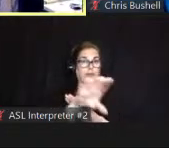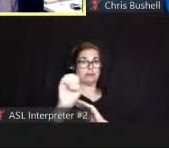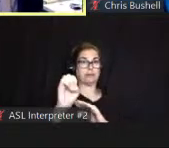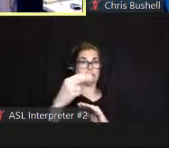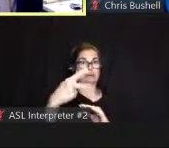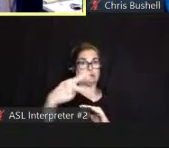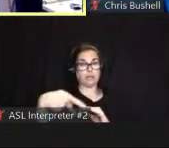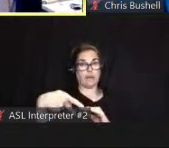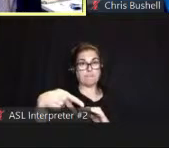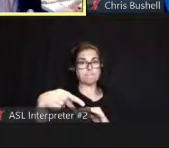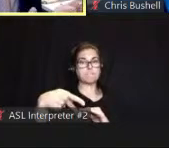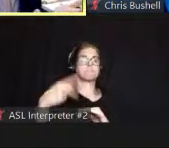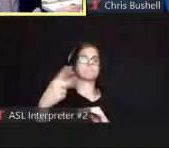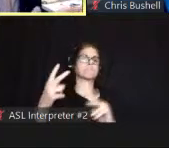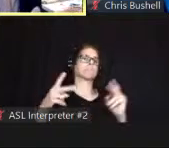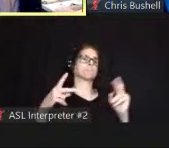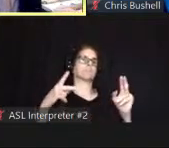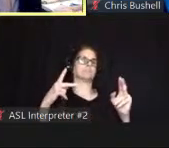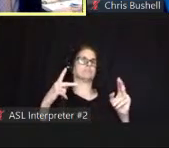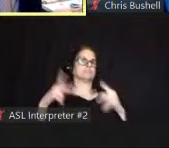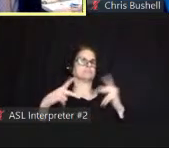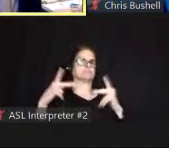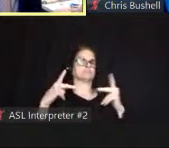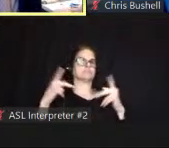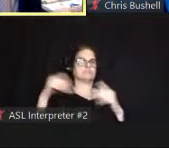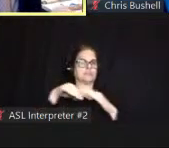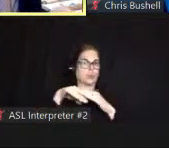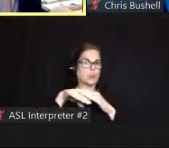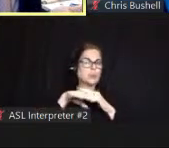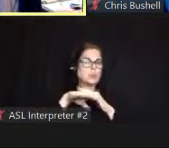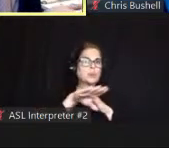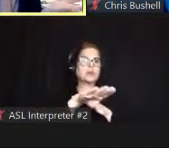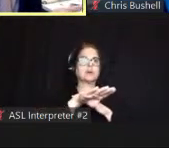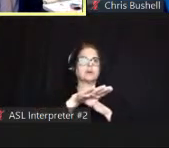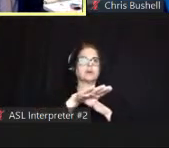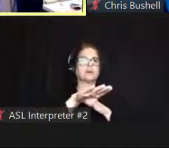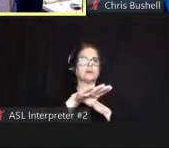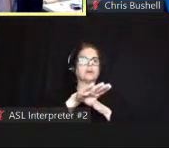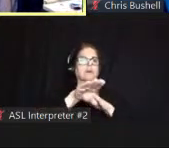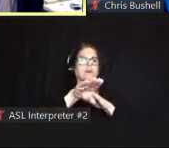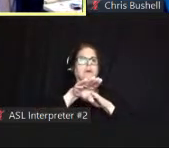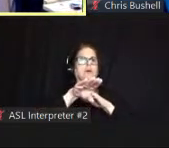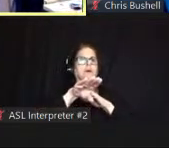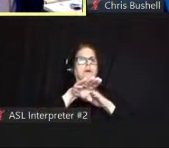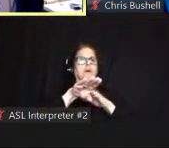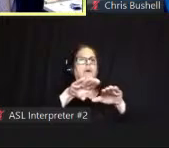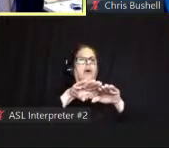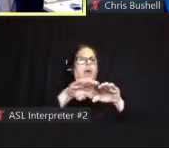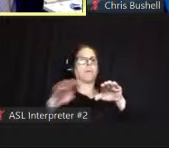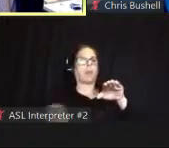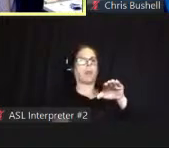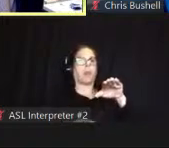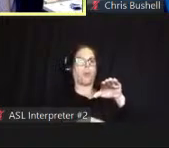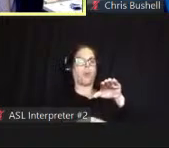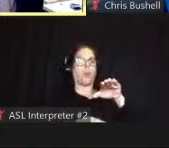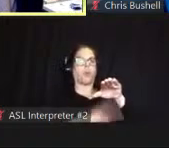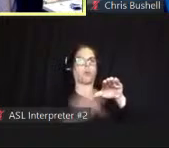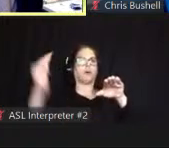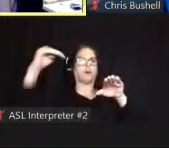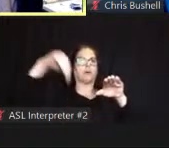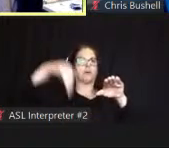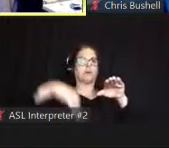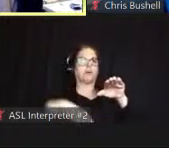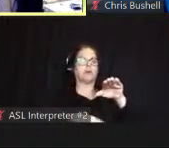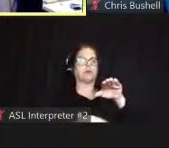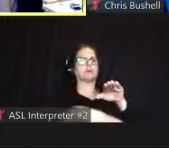that's how personnel get to it because the yard and the shop and the rail yard ultimately go below that grade. I think, you know, one of the things is we looked at